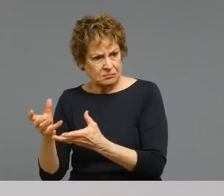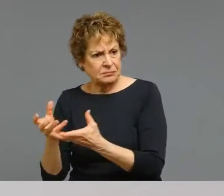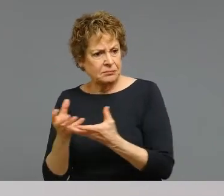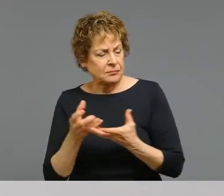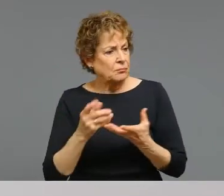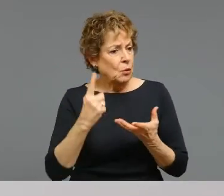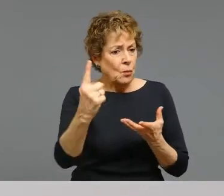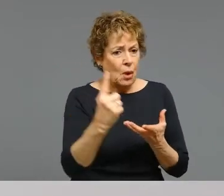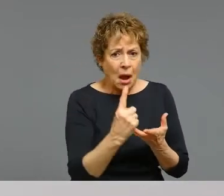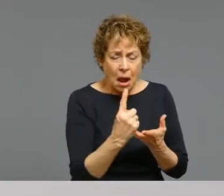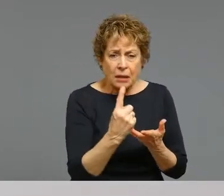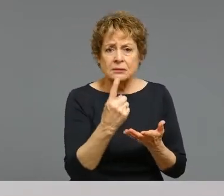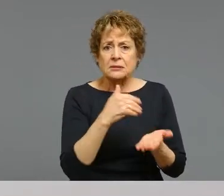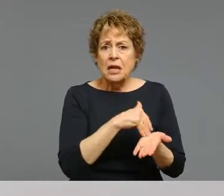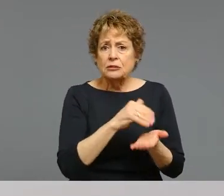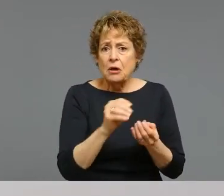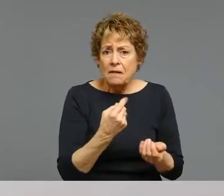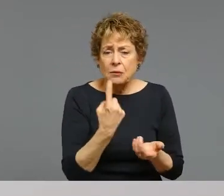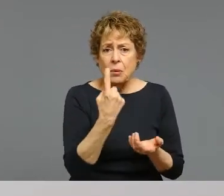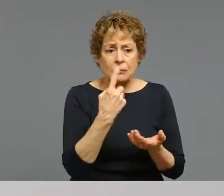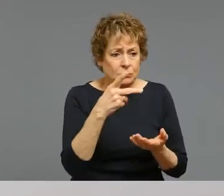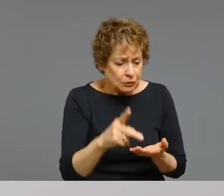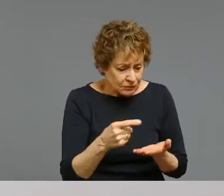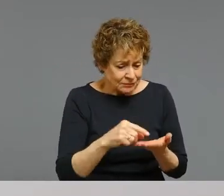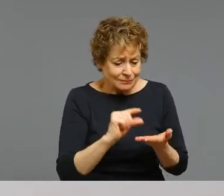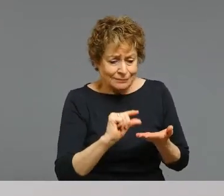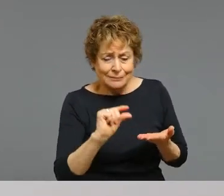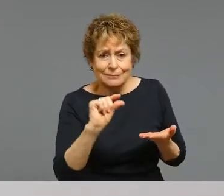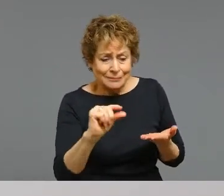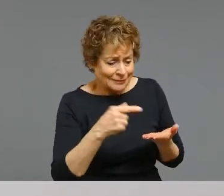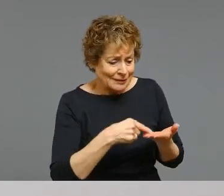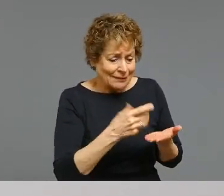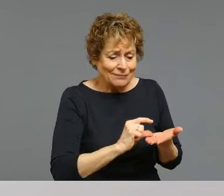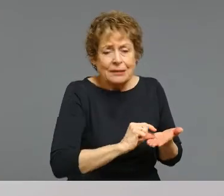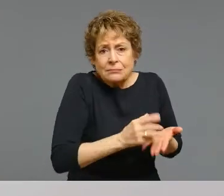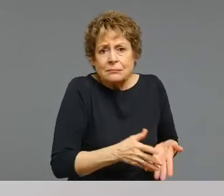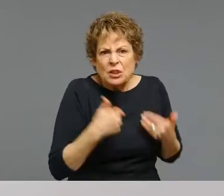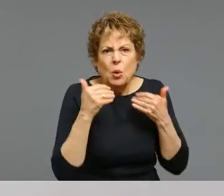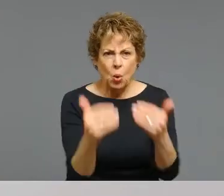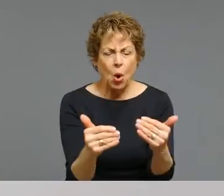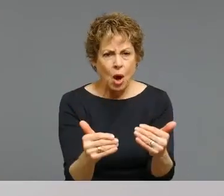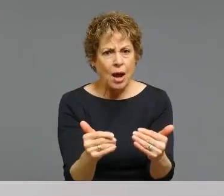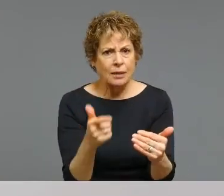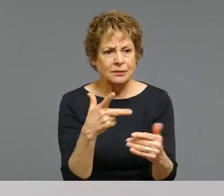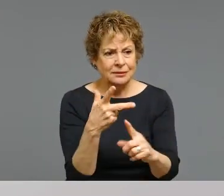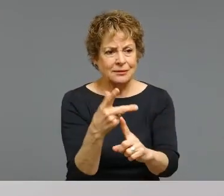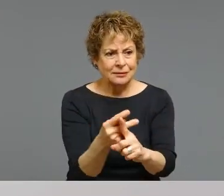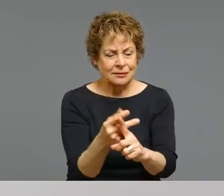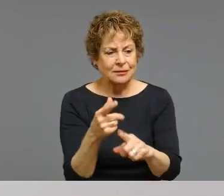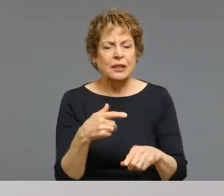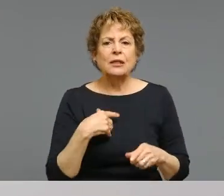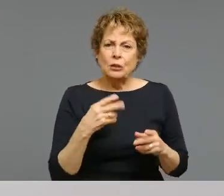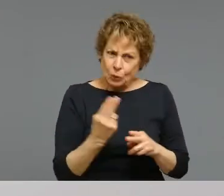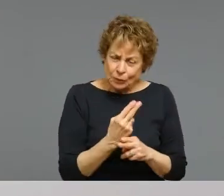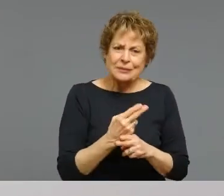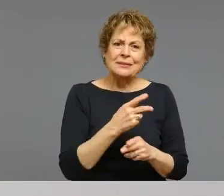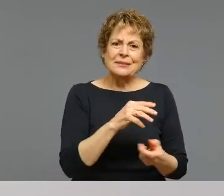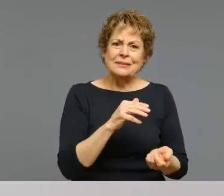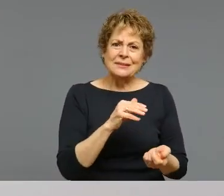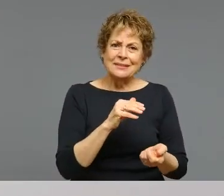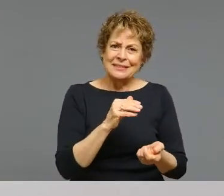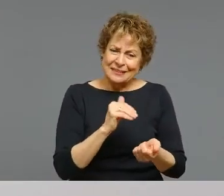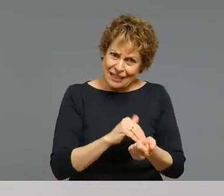people try to find uses for if there are a couple of doses remaining because you had to open a vial, but